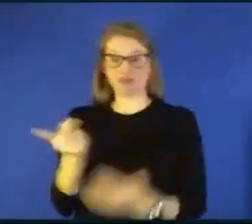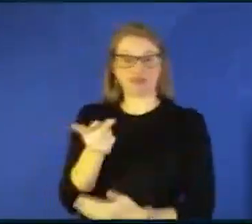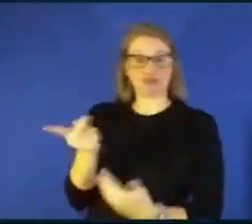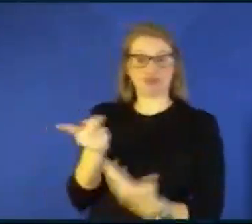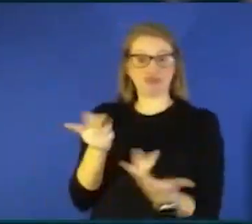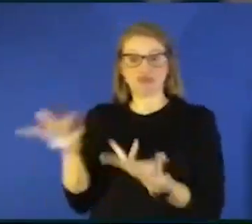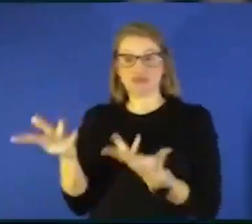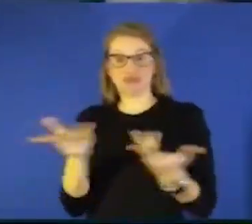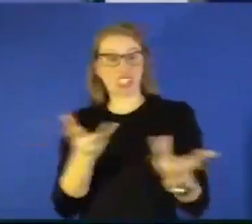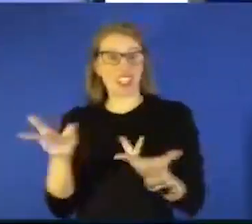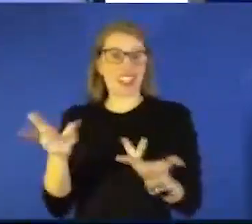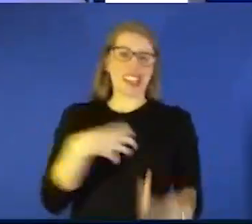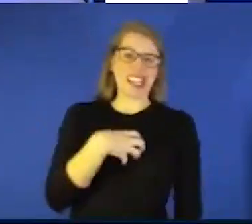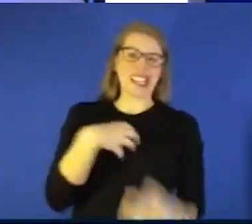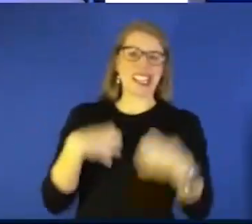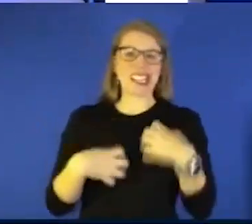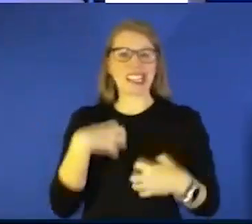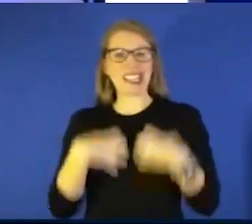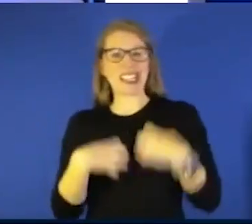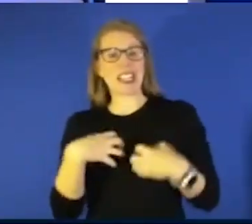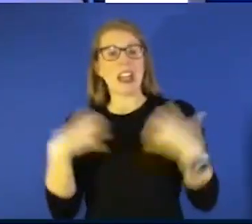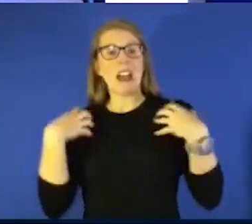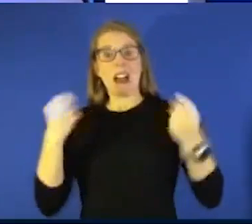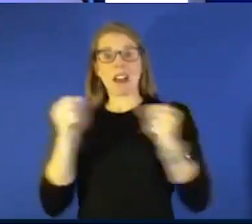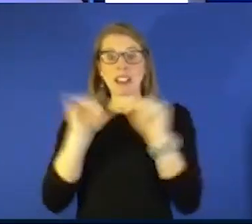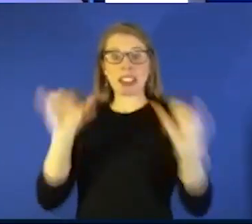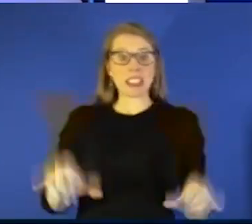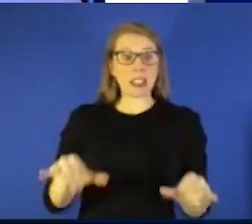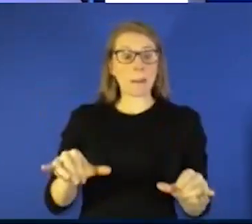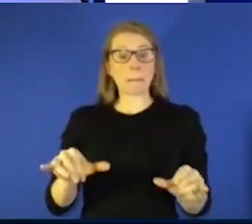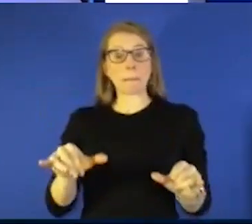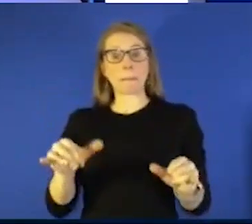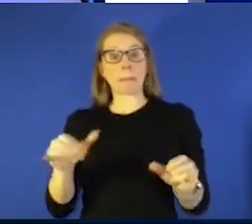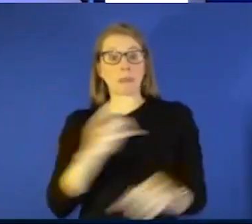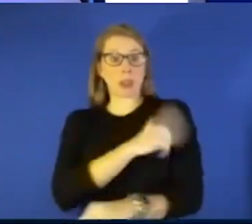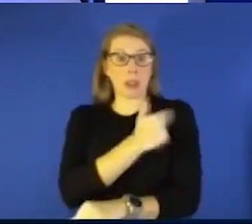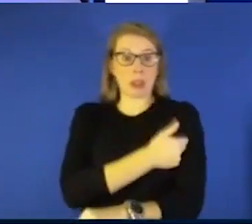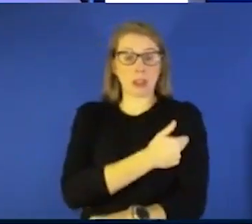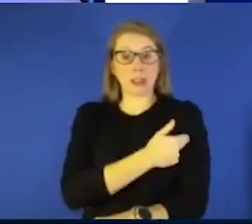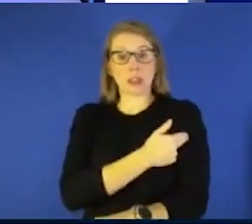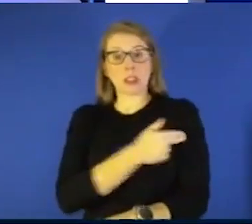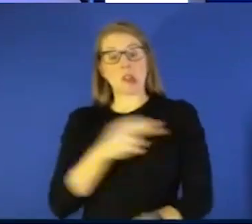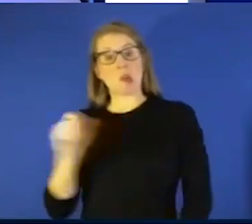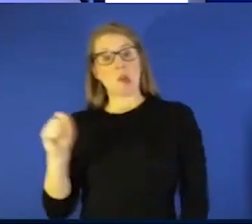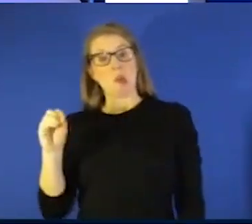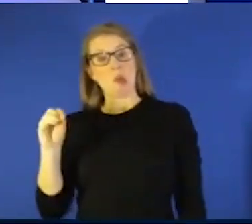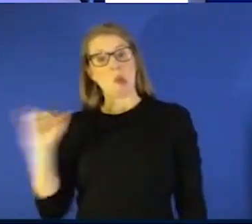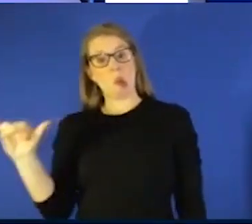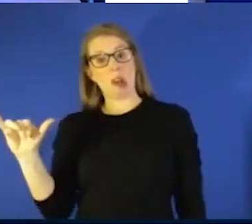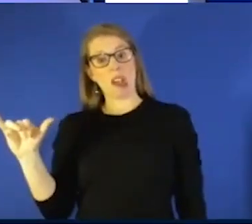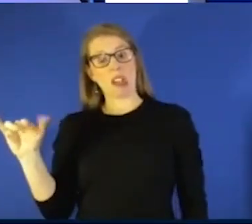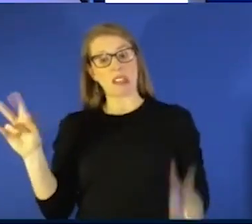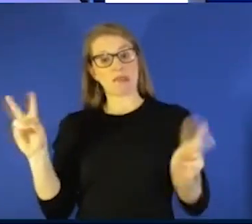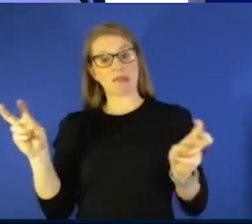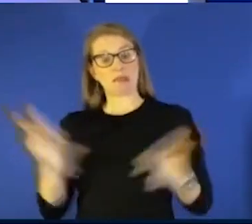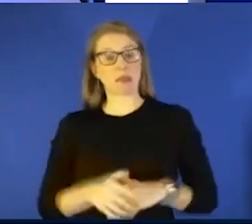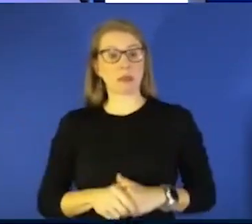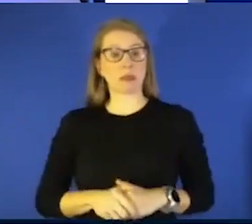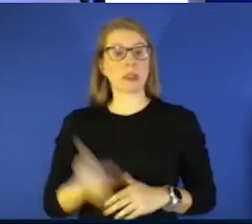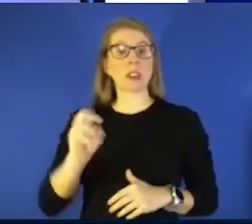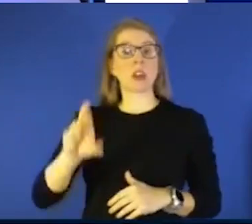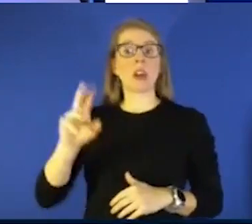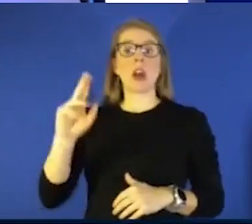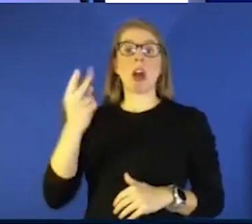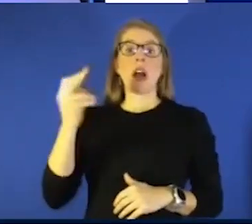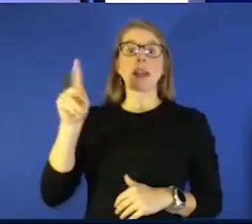As a health system, as a hospital. In the Roy Kent words, boy. We're moving along. Dr. Hawkinson, you have our updated numbers